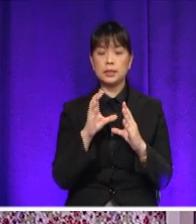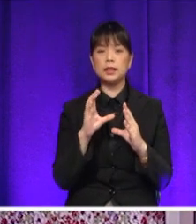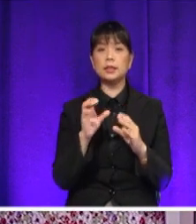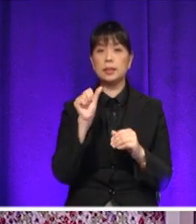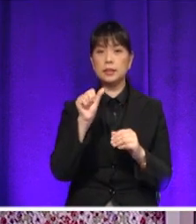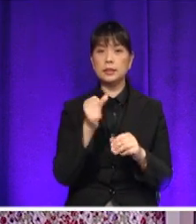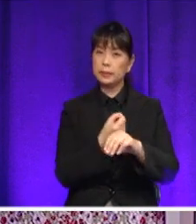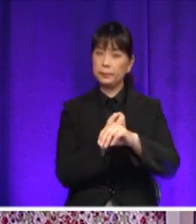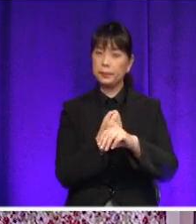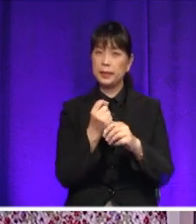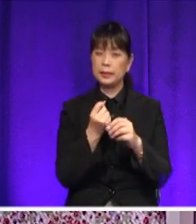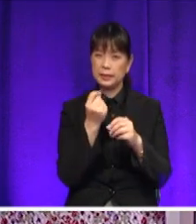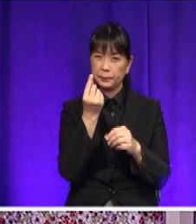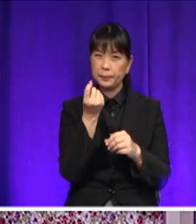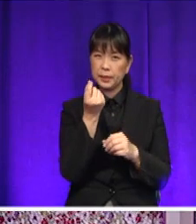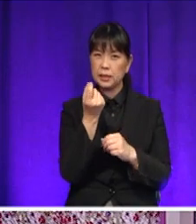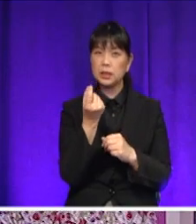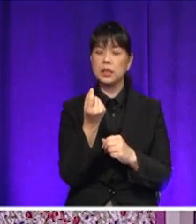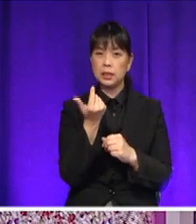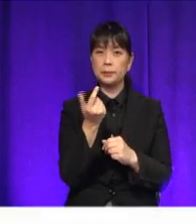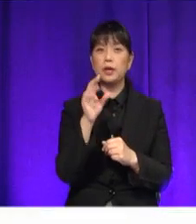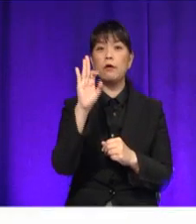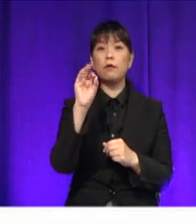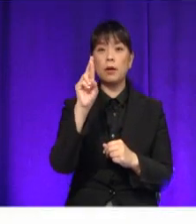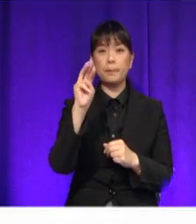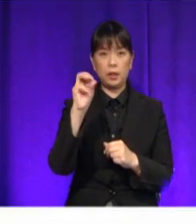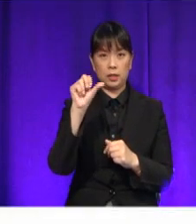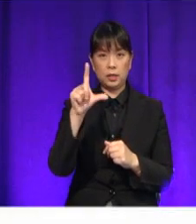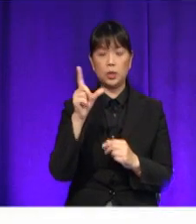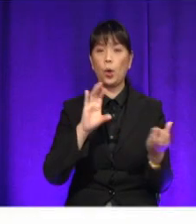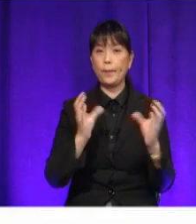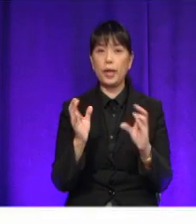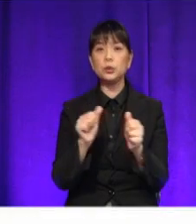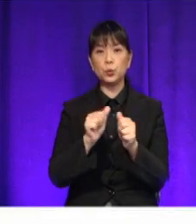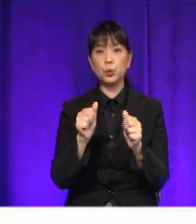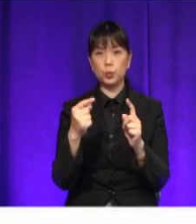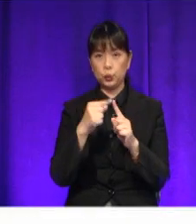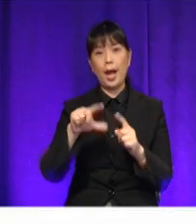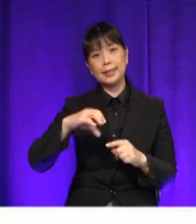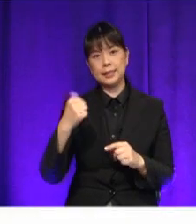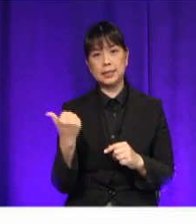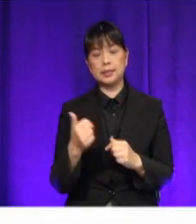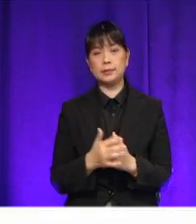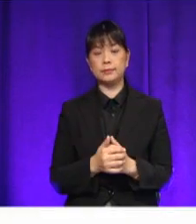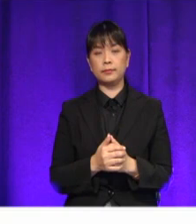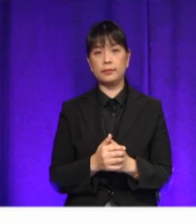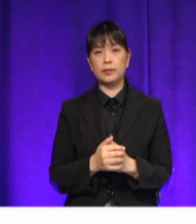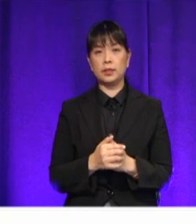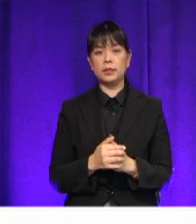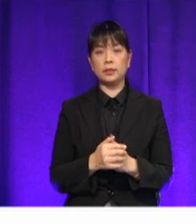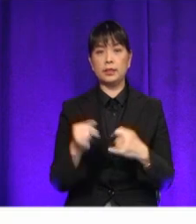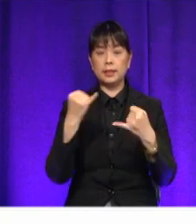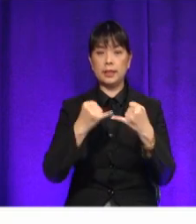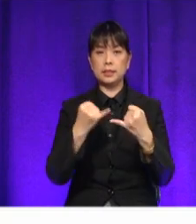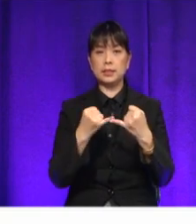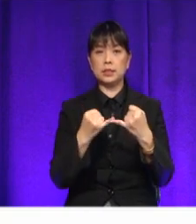speakers. Were you able to hear that, Sharwina? Yes, teacher, I did. Good, wonderful. And of course, the last one,